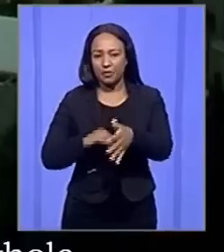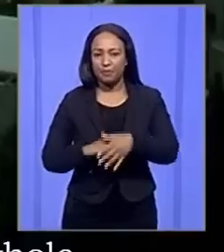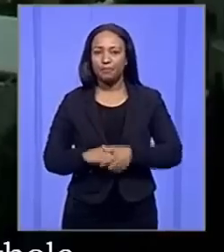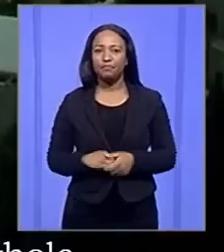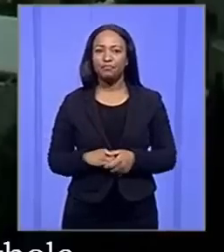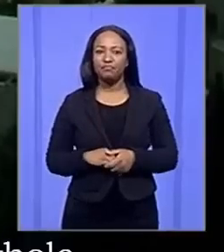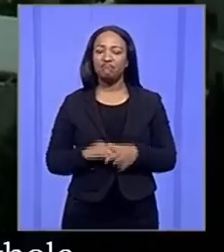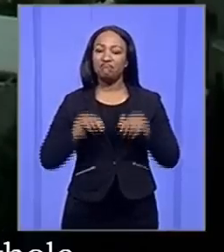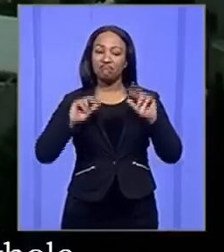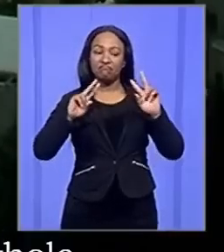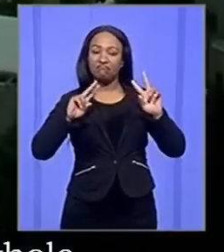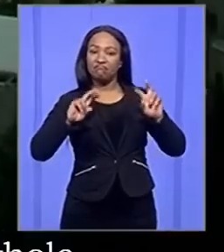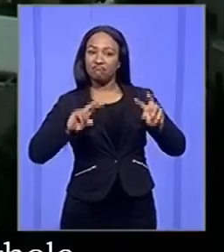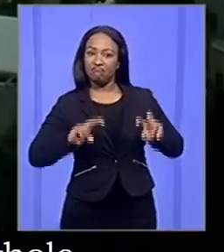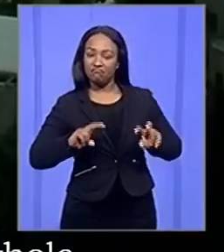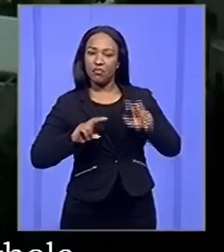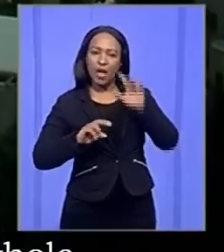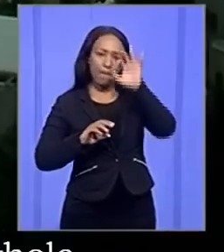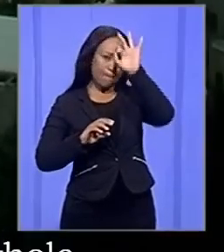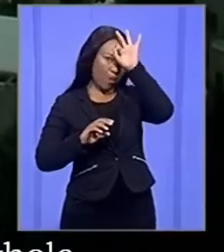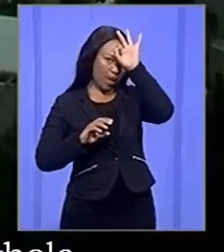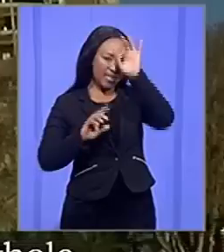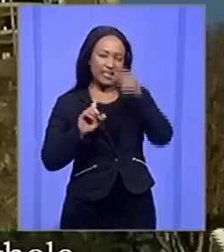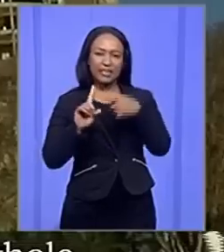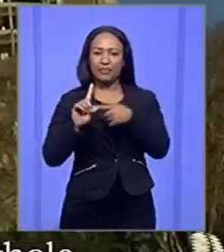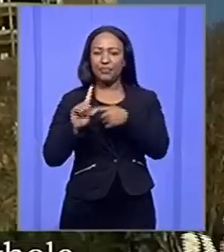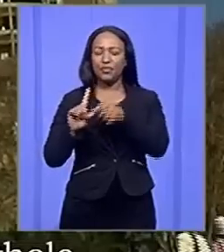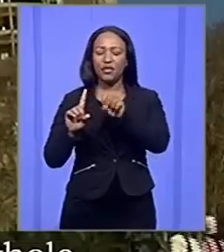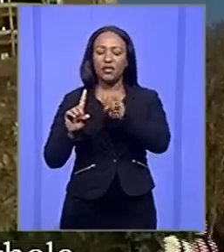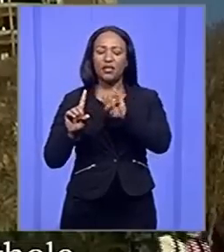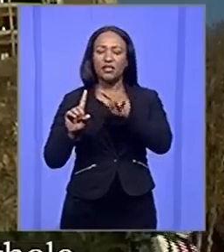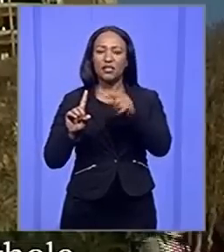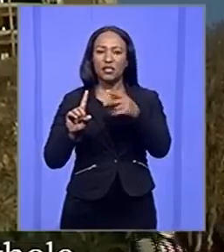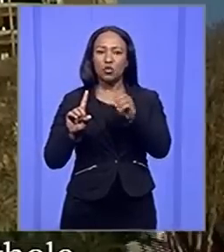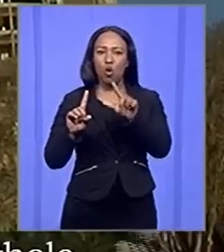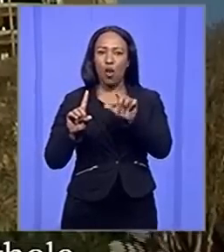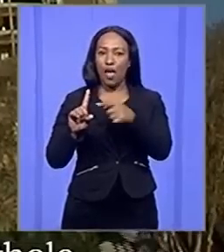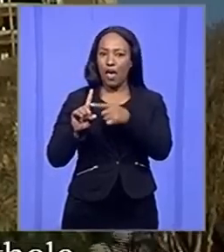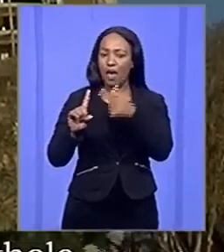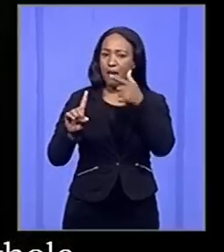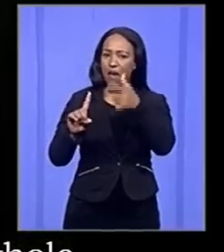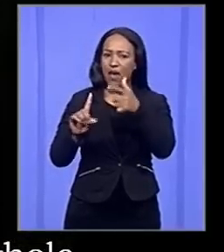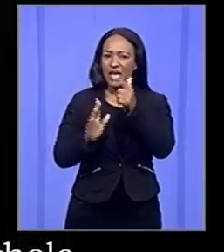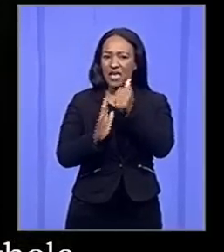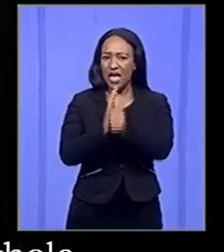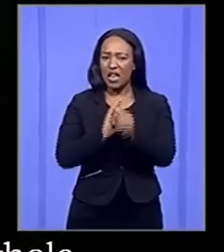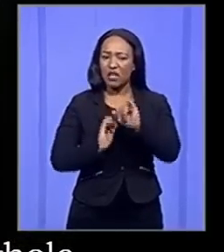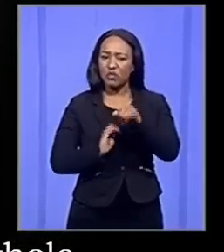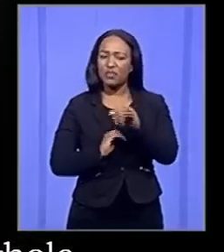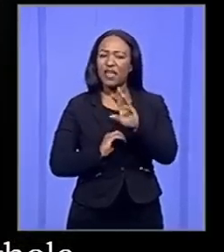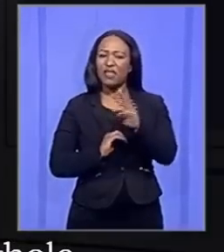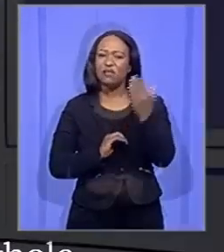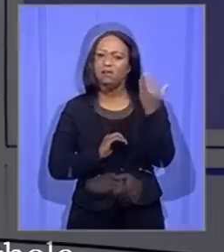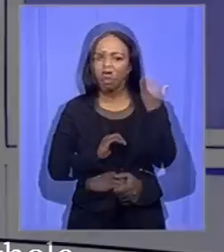Dinyakišišo di tsene fase polaong ya lephodisa la monyakišiši Benedict Sithole yo a ilego a thuntšhwa ka labone la go feta ka